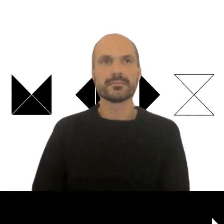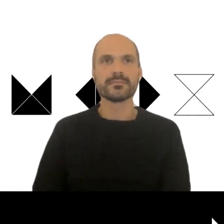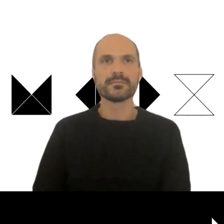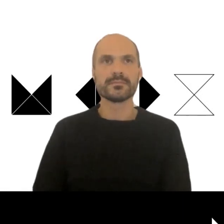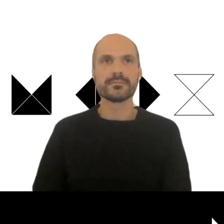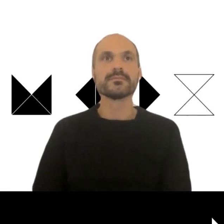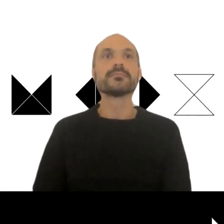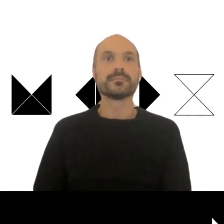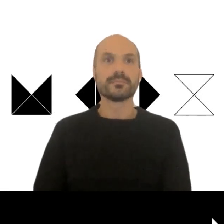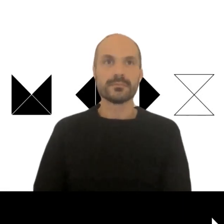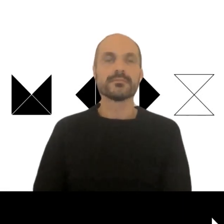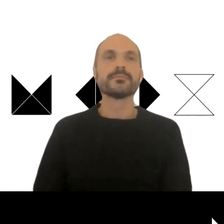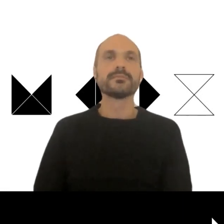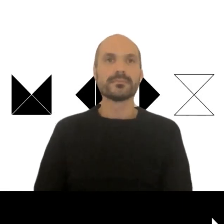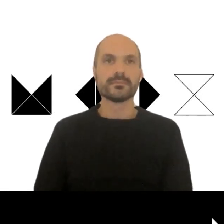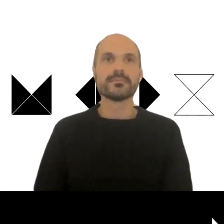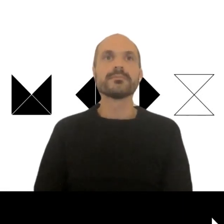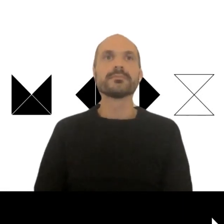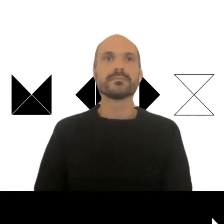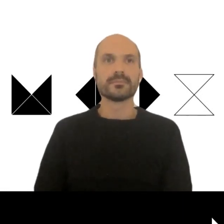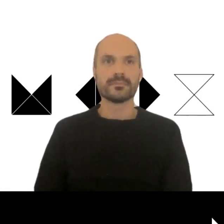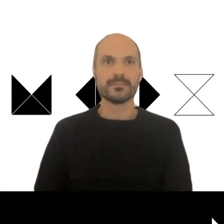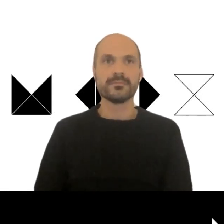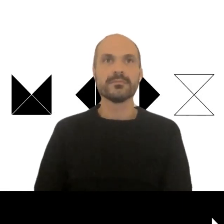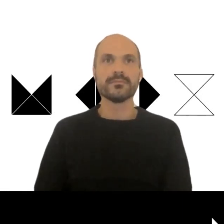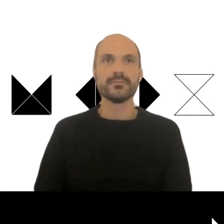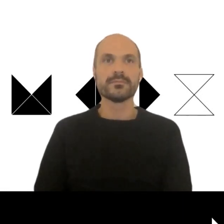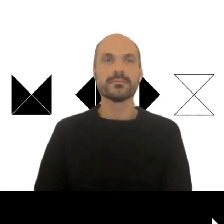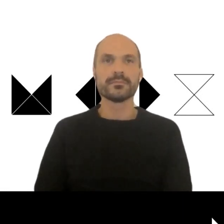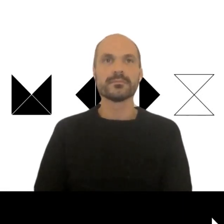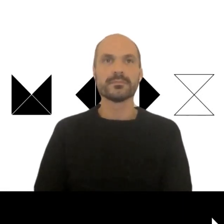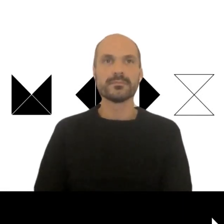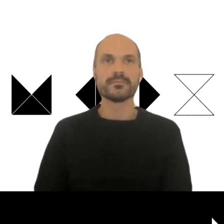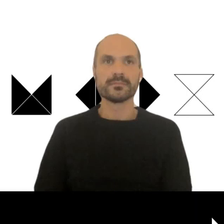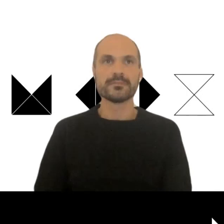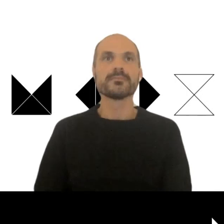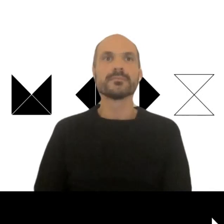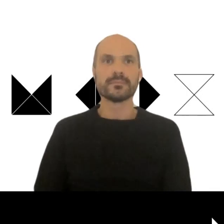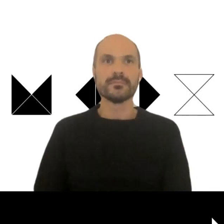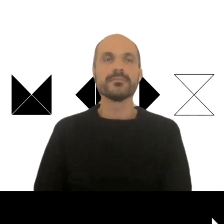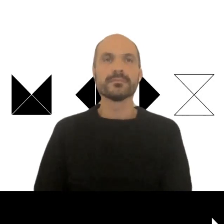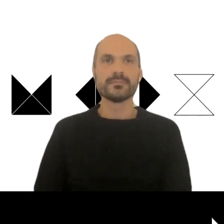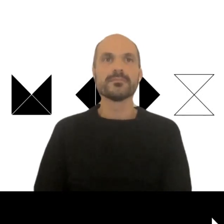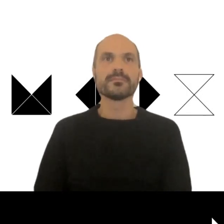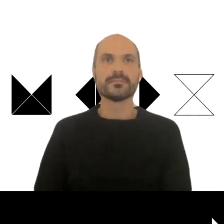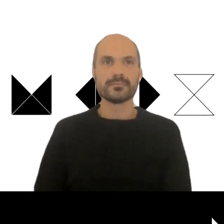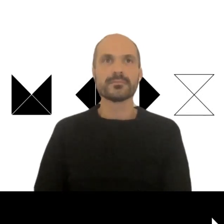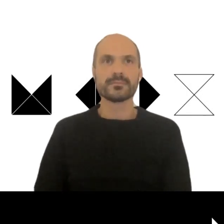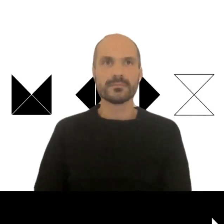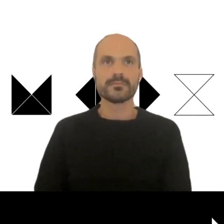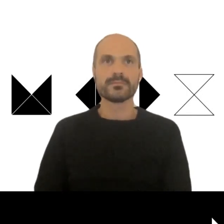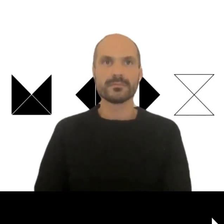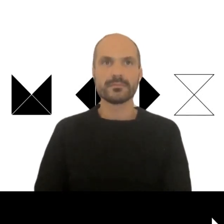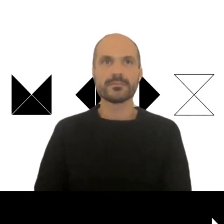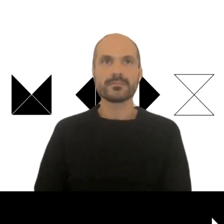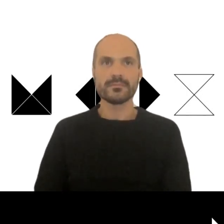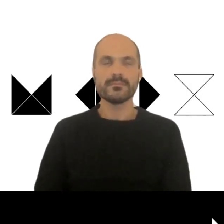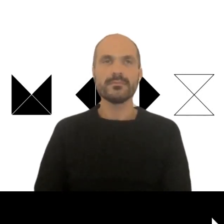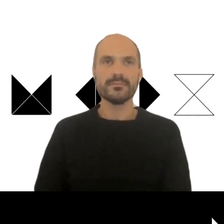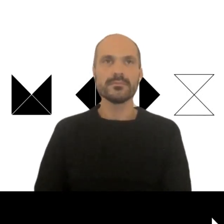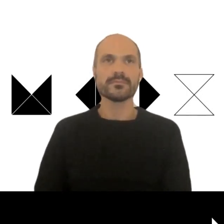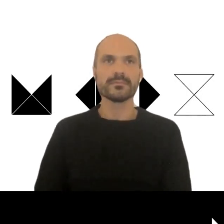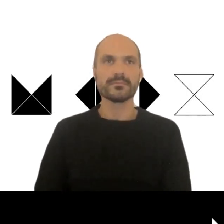Strandparken has really been a game changer, standing there as a showcase, and also giving all these